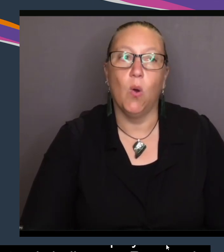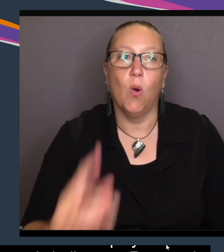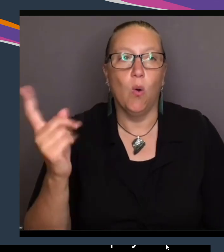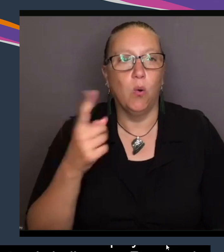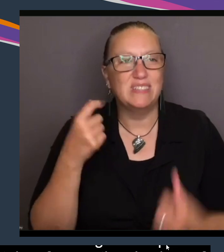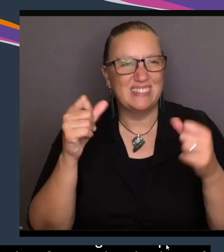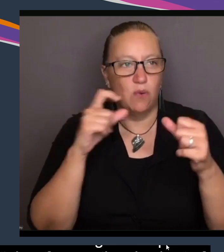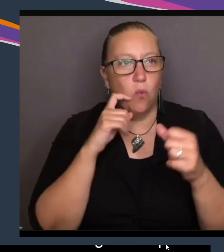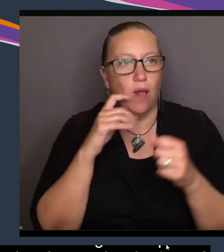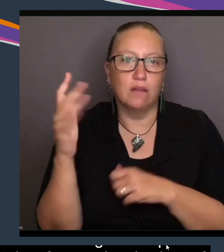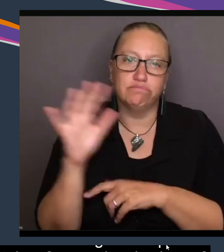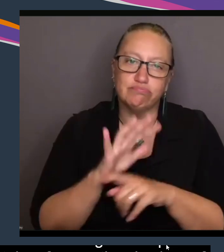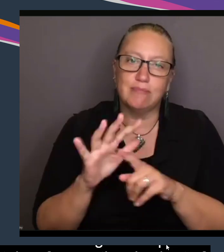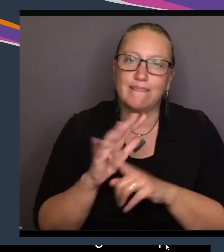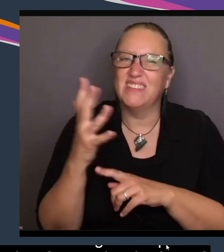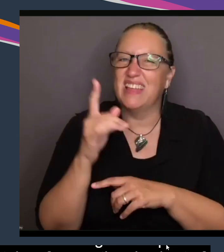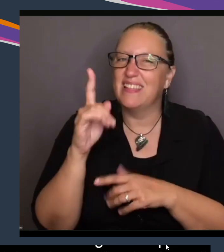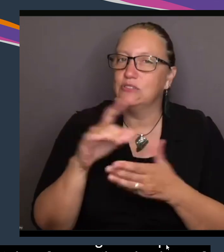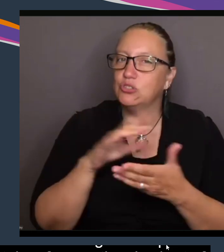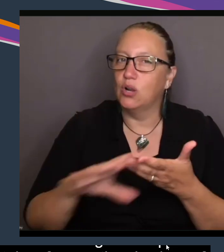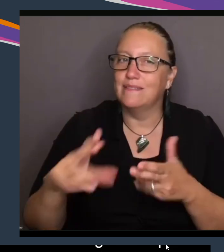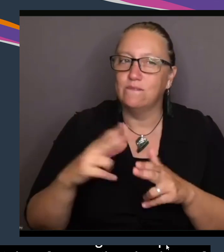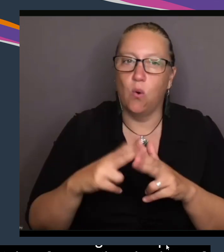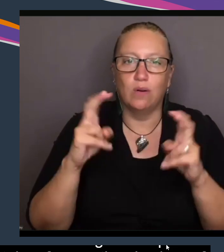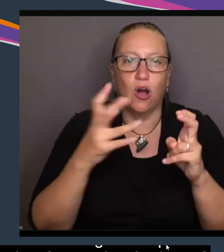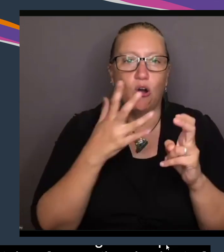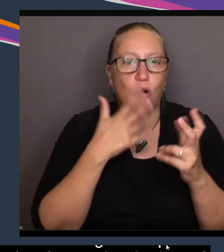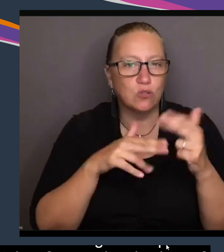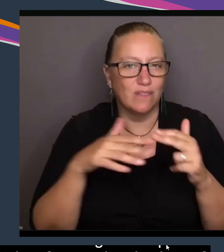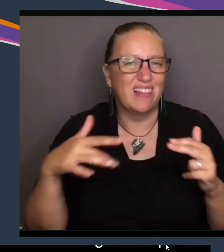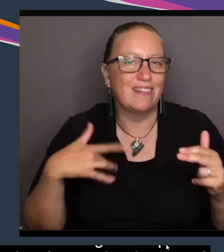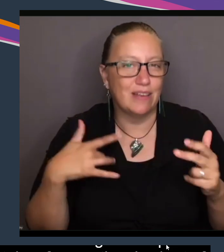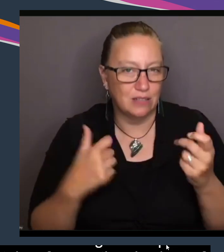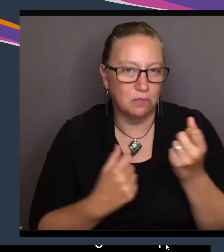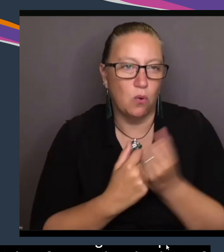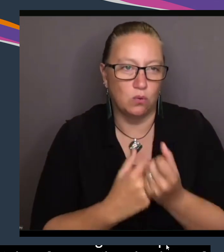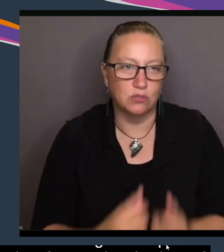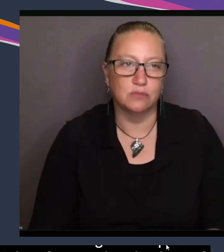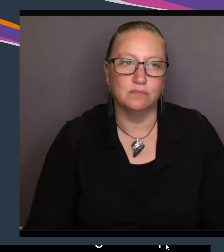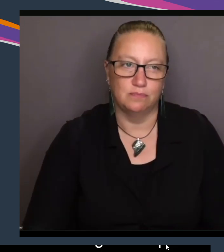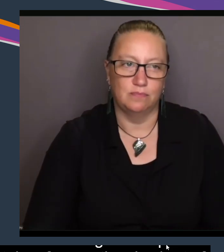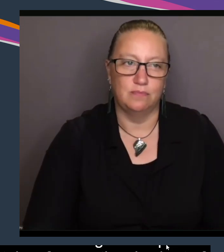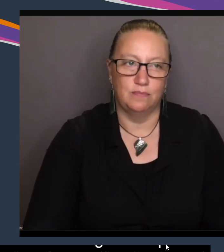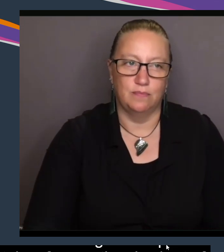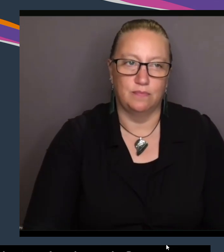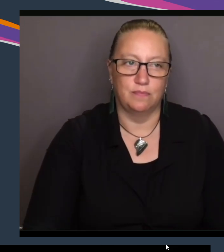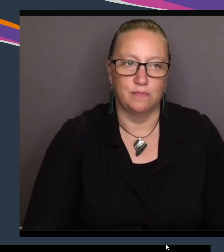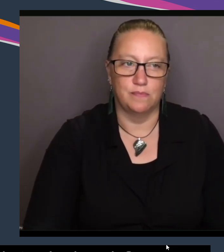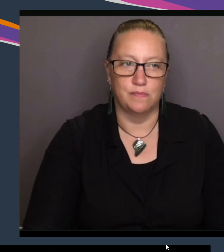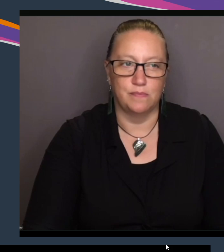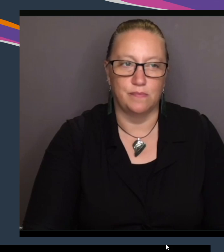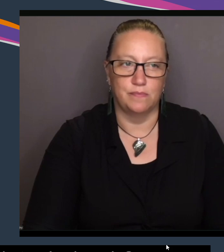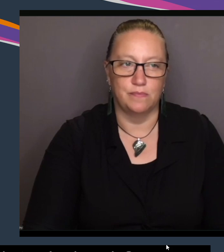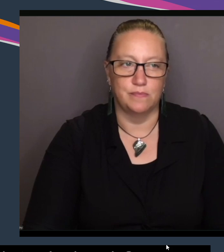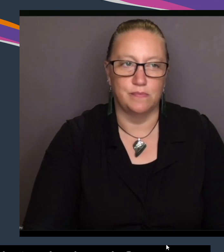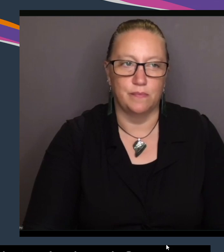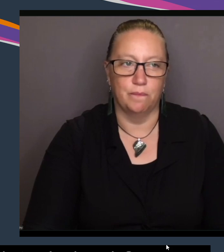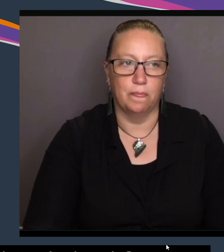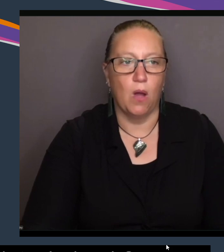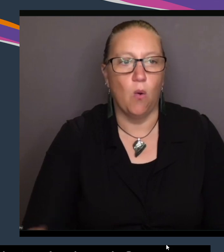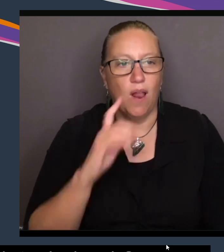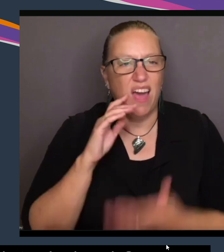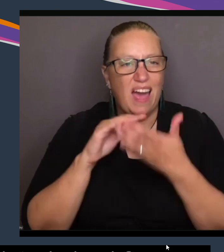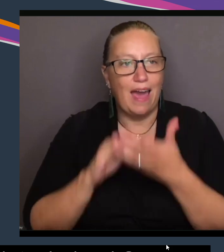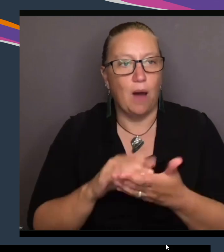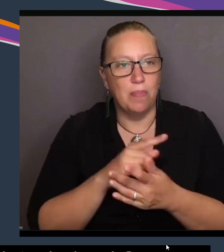It's around helping with the everyday basics and to help them to actually stay in,